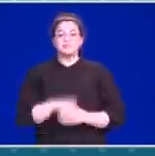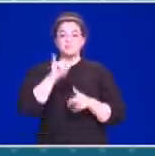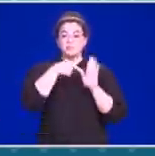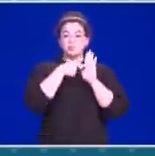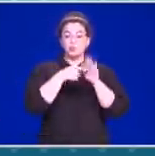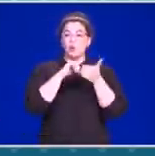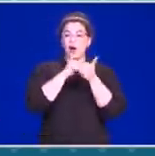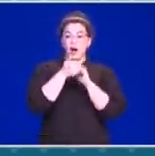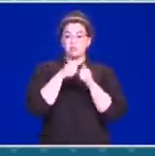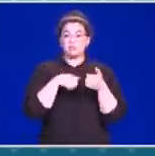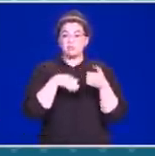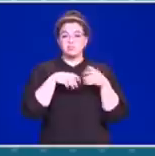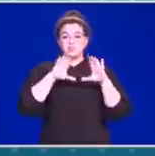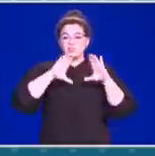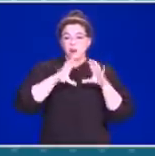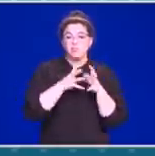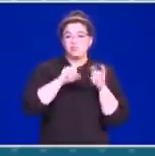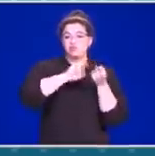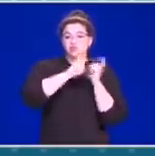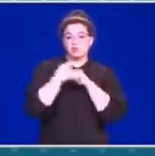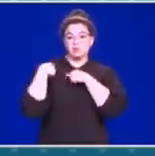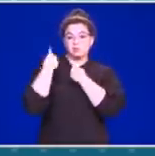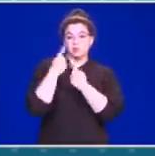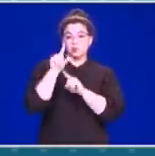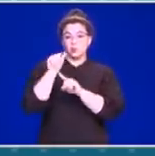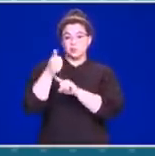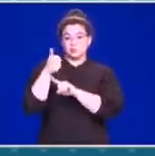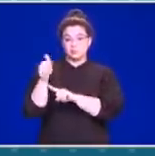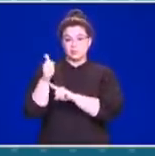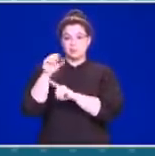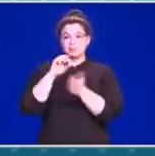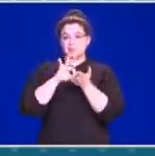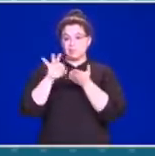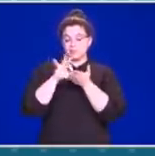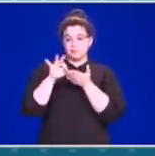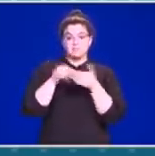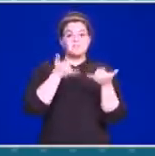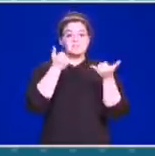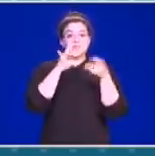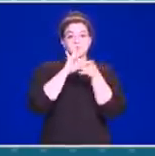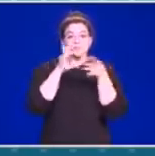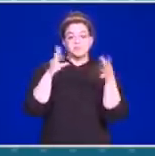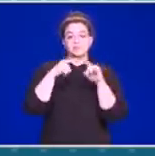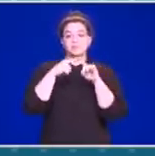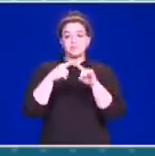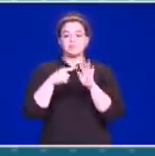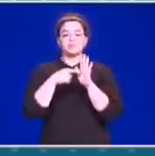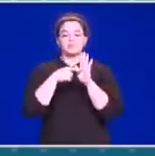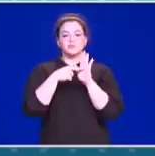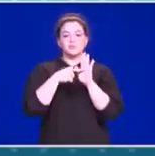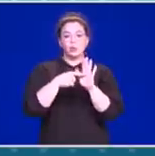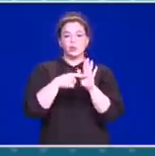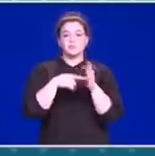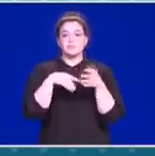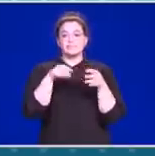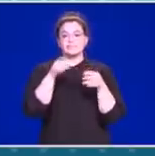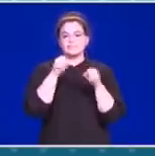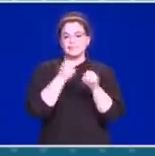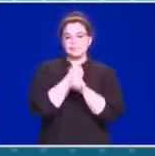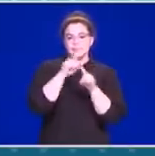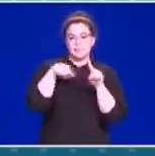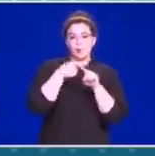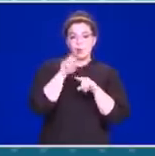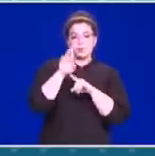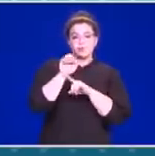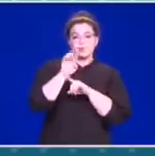how our population has changed since the 2010 census. Today's release includes statistics on race and ethnicity, voting